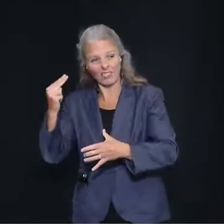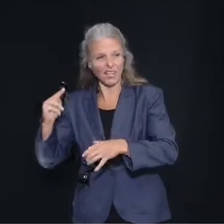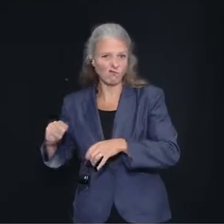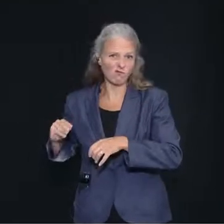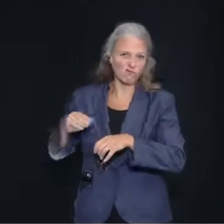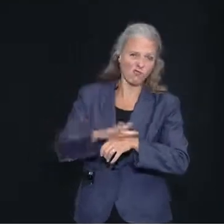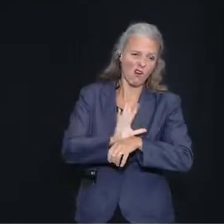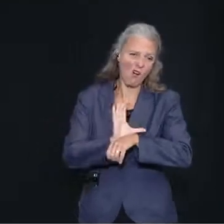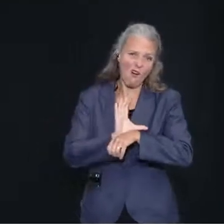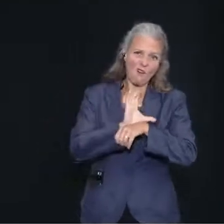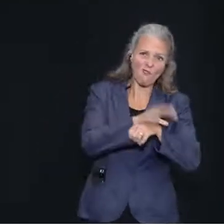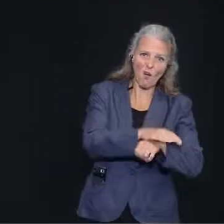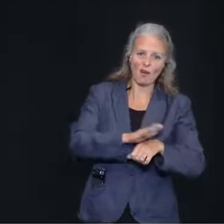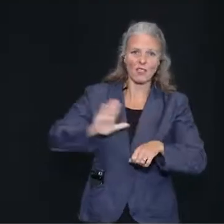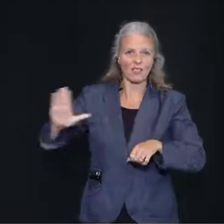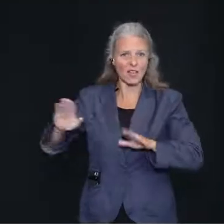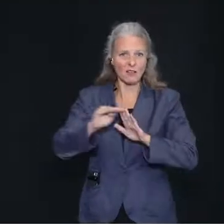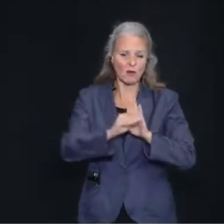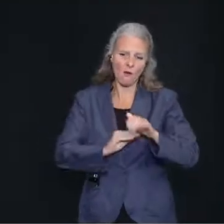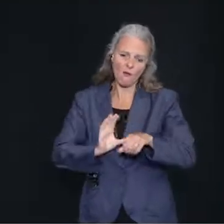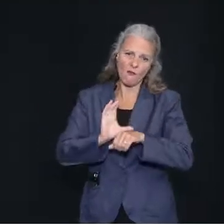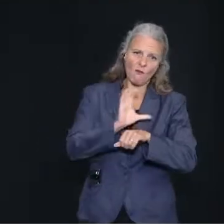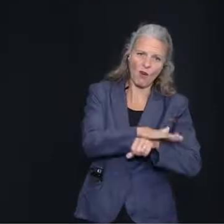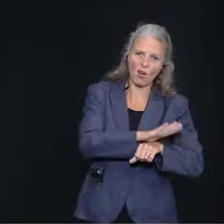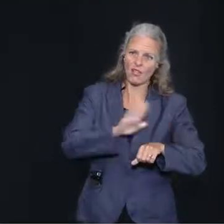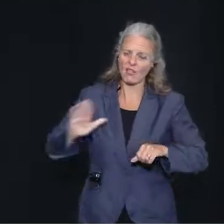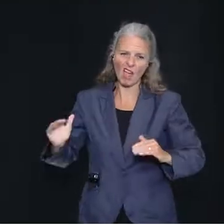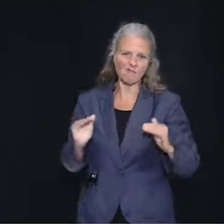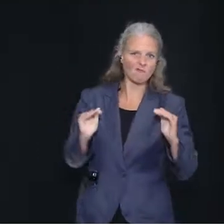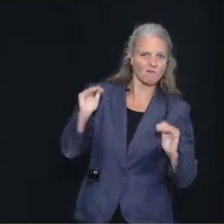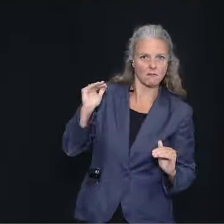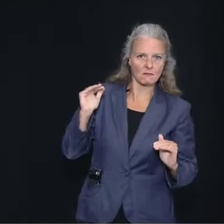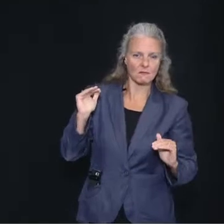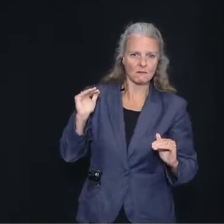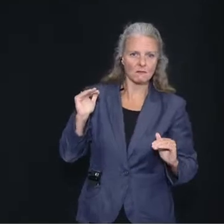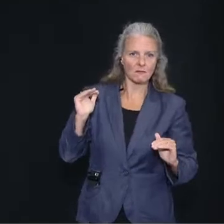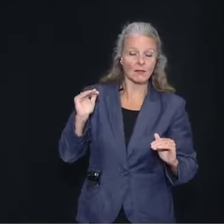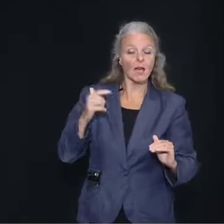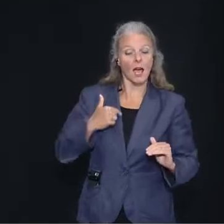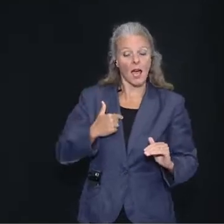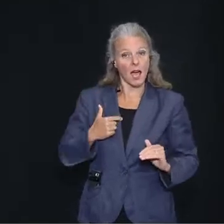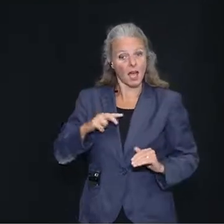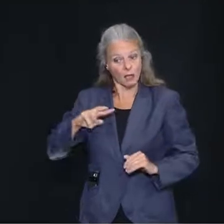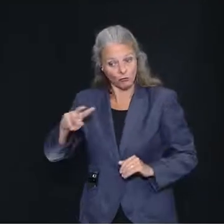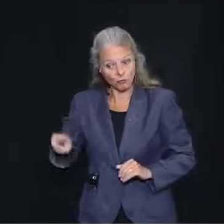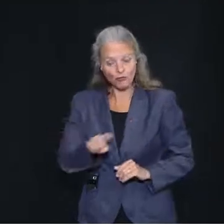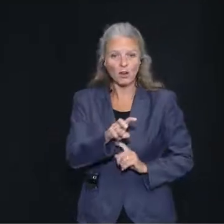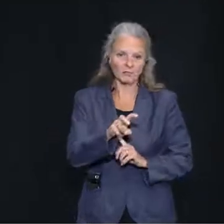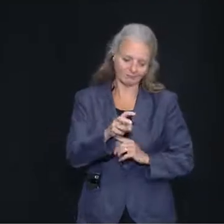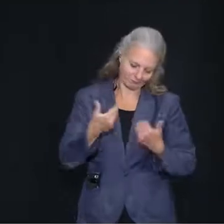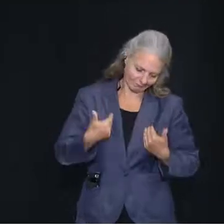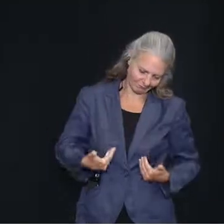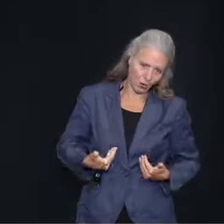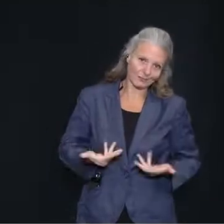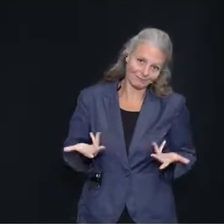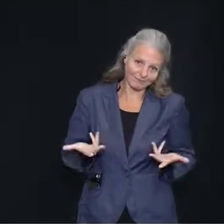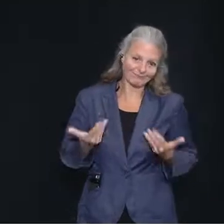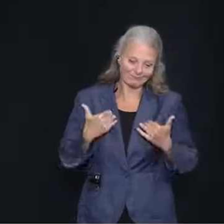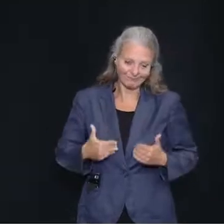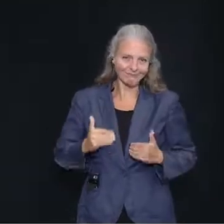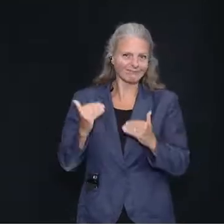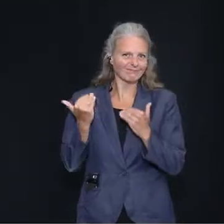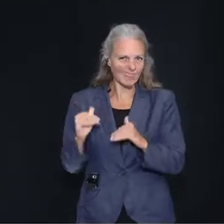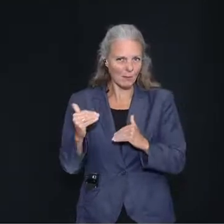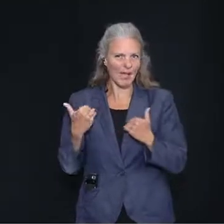supported oppressive and unjust policies. I have come as a pilgrim, despite my physical